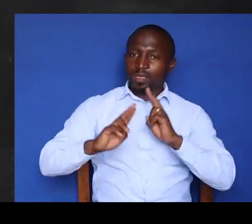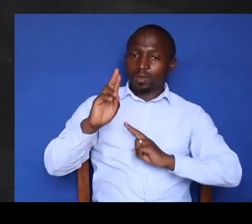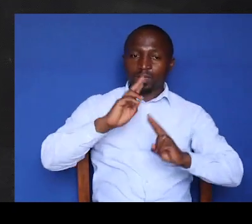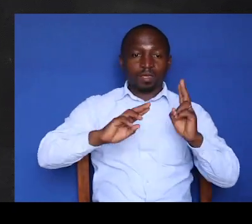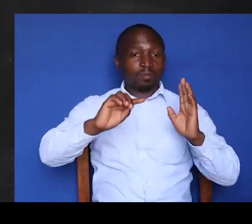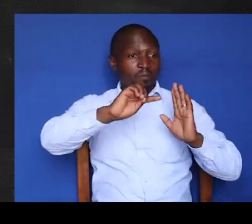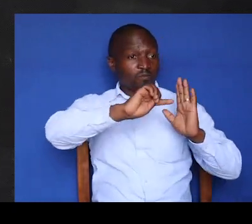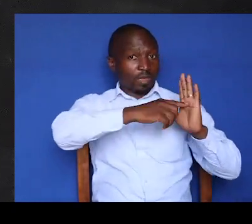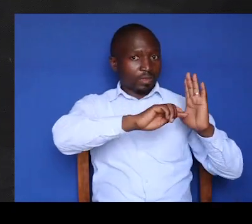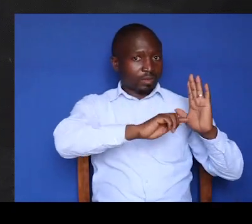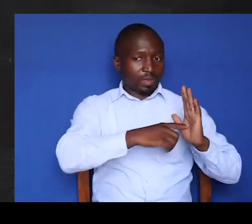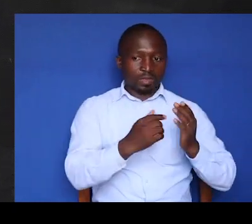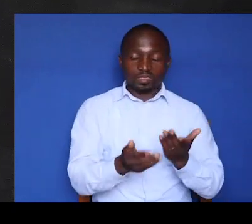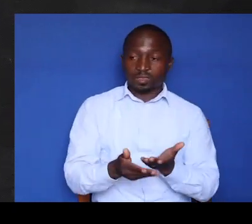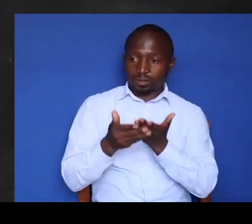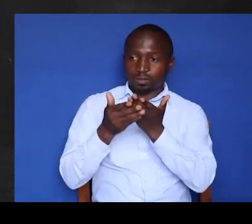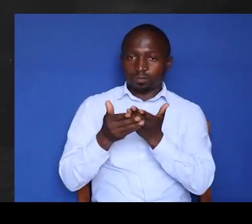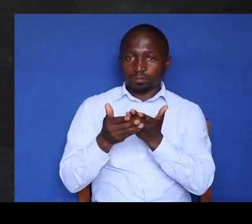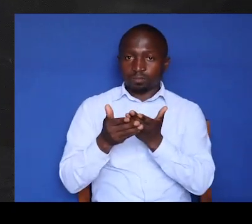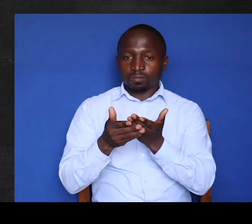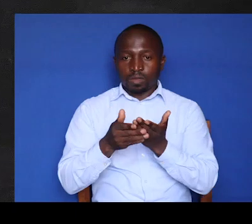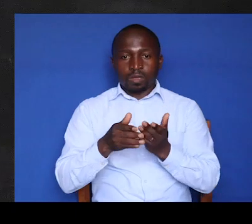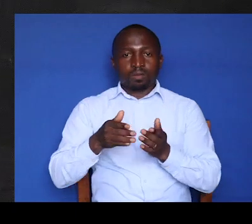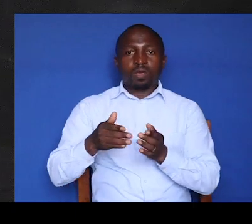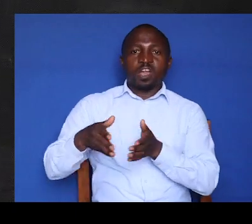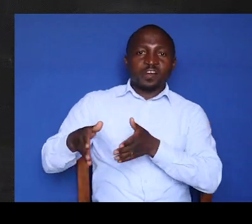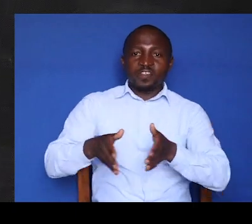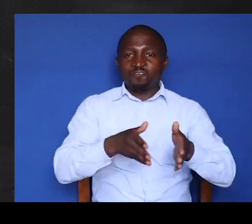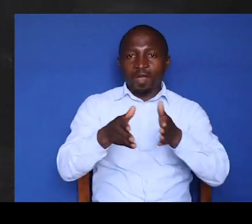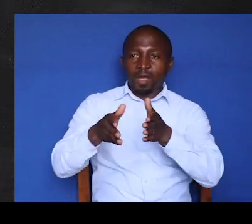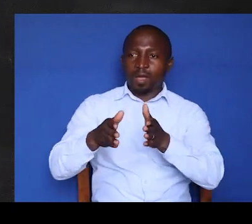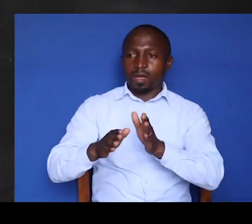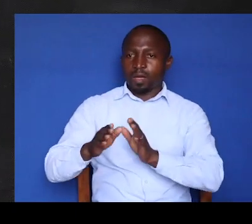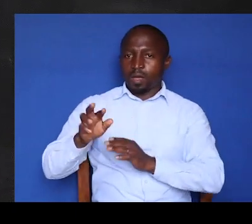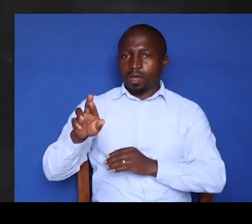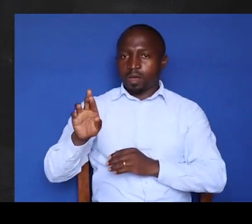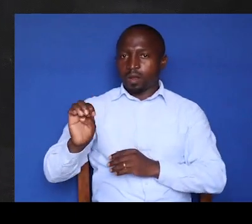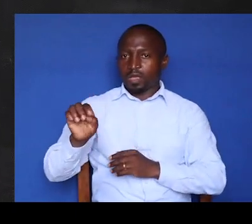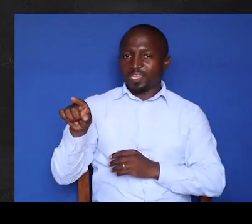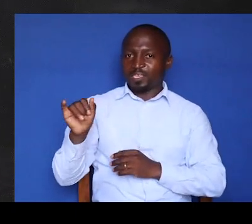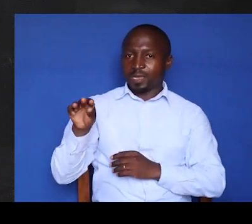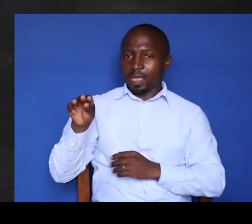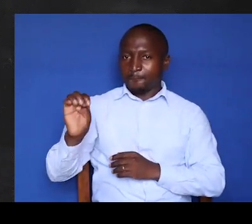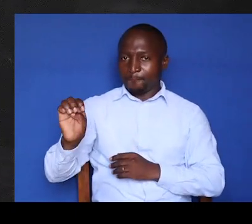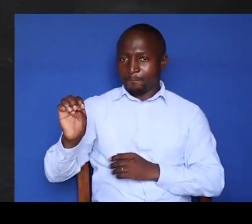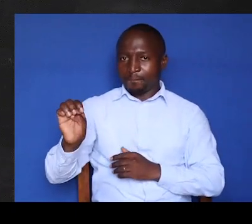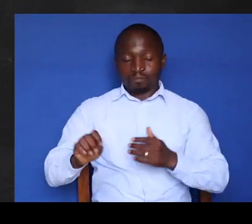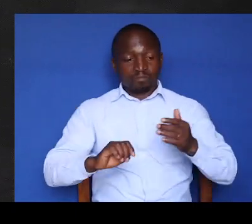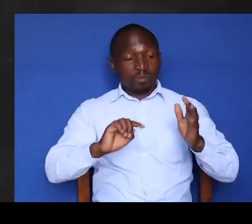the occurrence of river regime. Factor 4, we have type of soil. Of